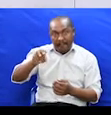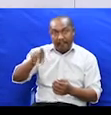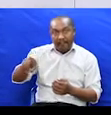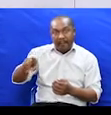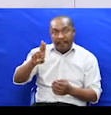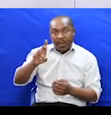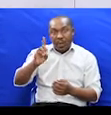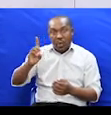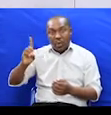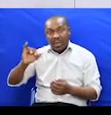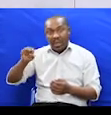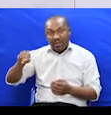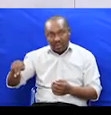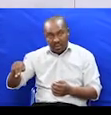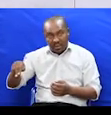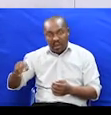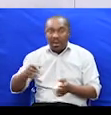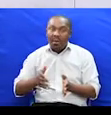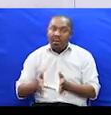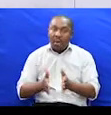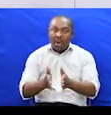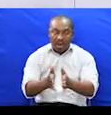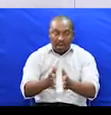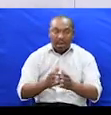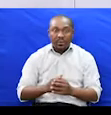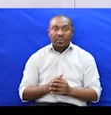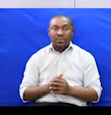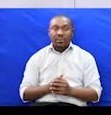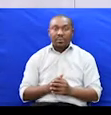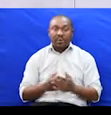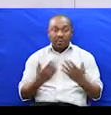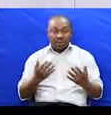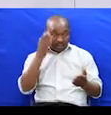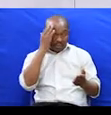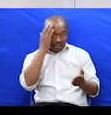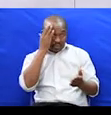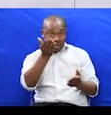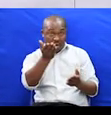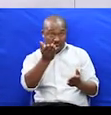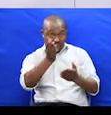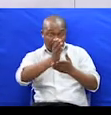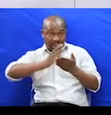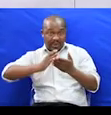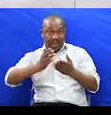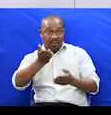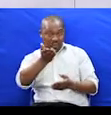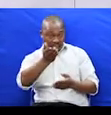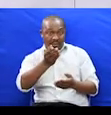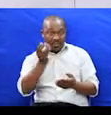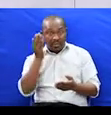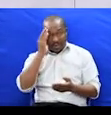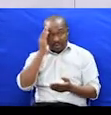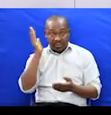If when you say about pudding, all the students know, some of them know